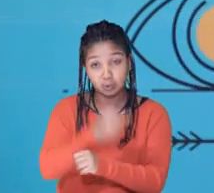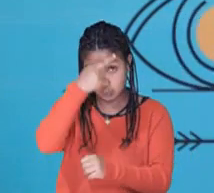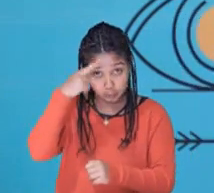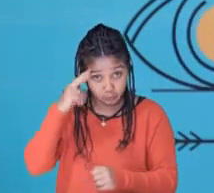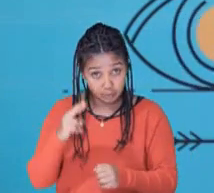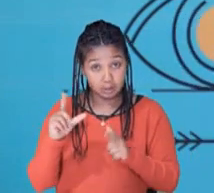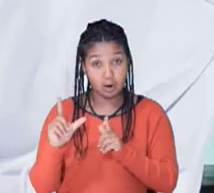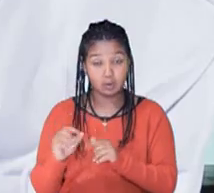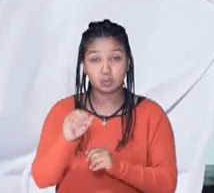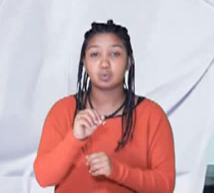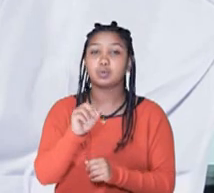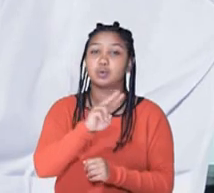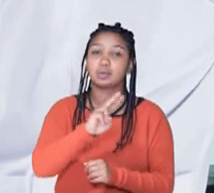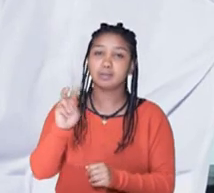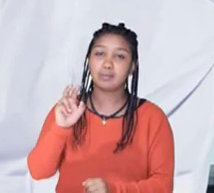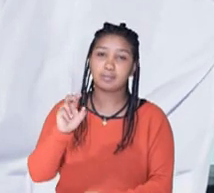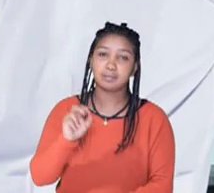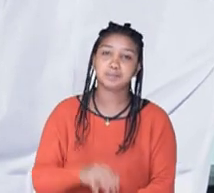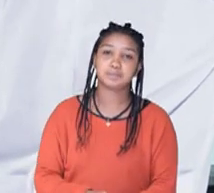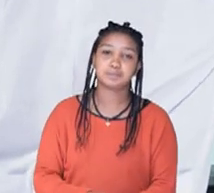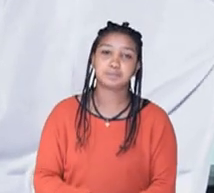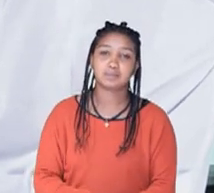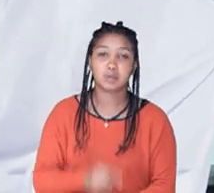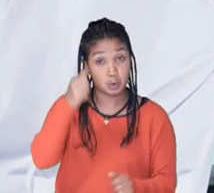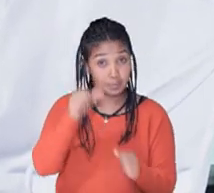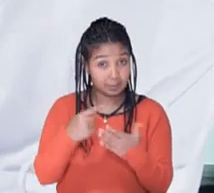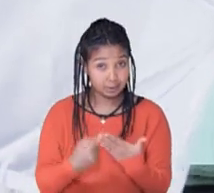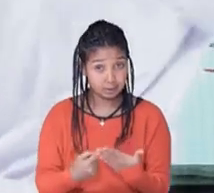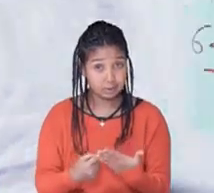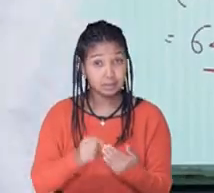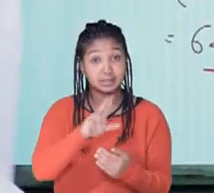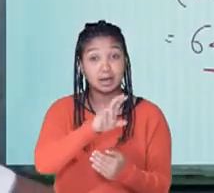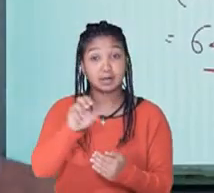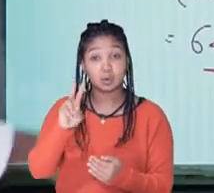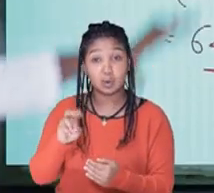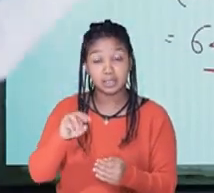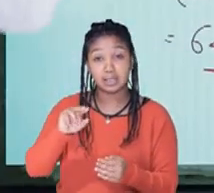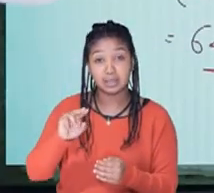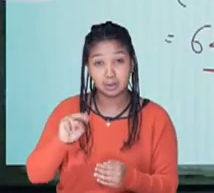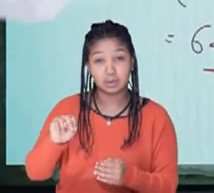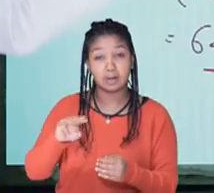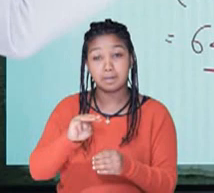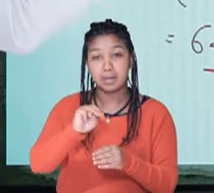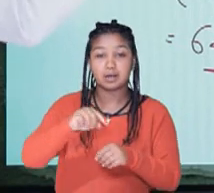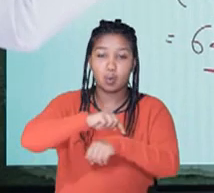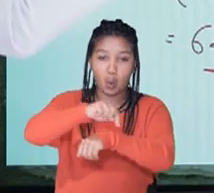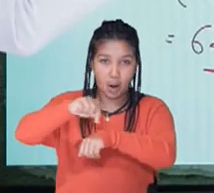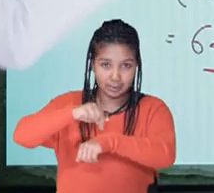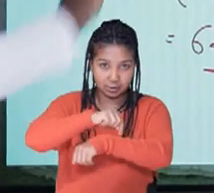load to be 320 Newton. I hope you remember this. 320 Newton meter